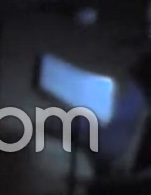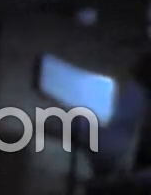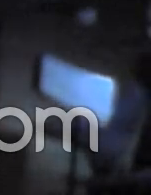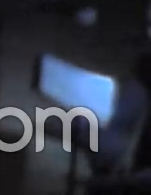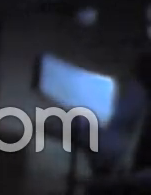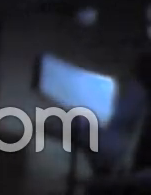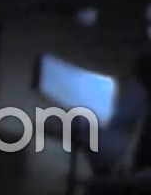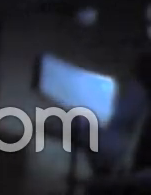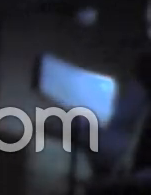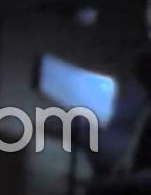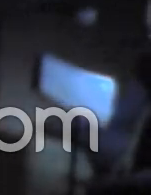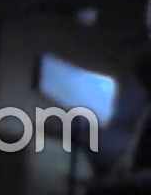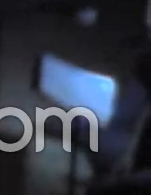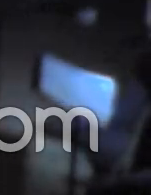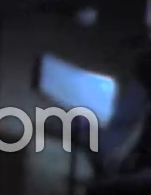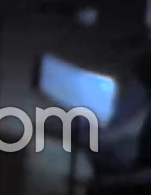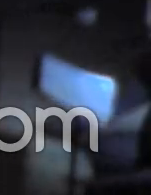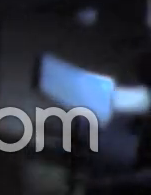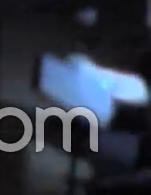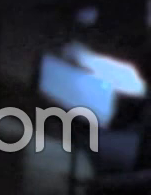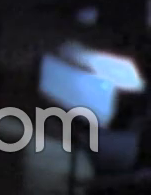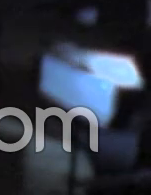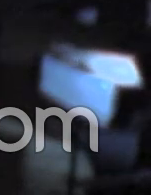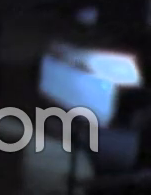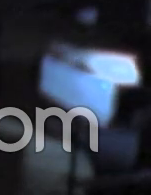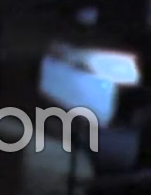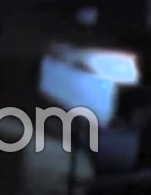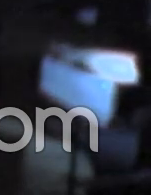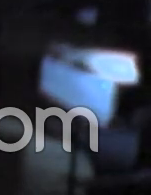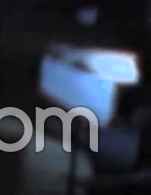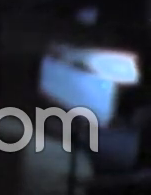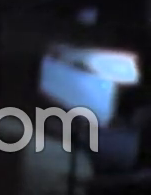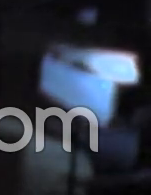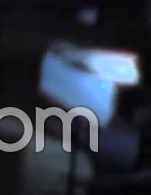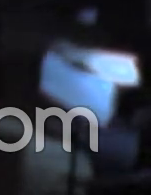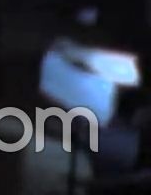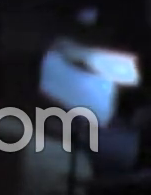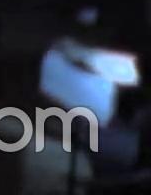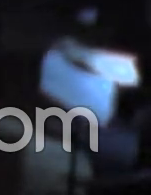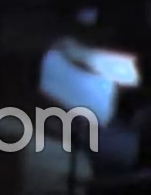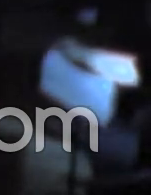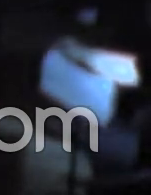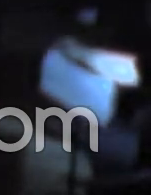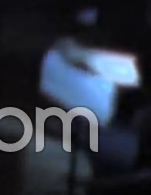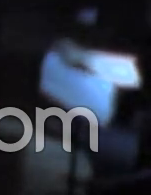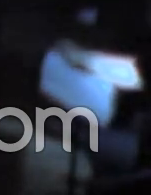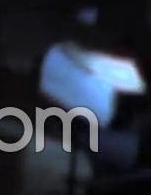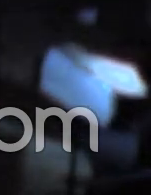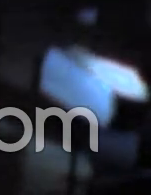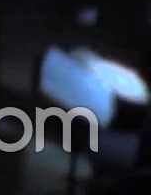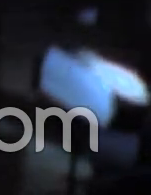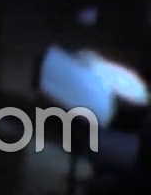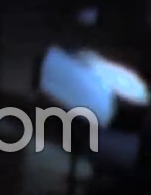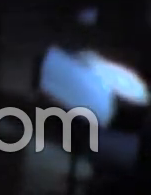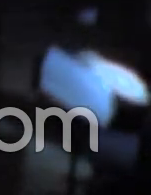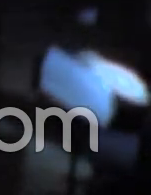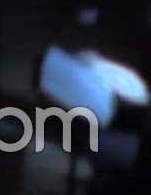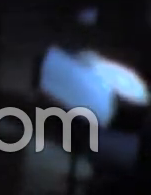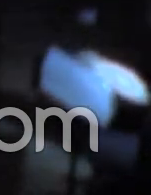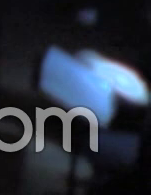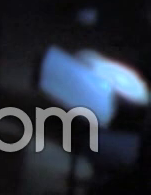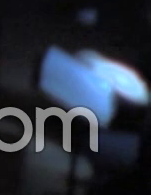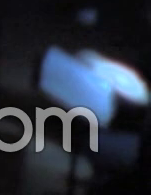least the man nod she stands up staying standing and looks at him maybe that's why tombstones are there